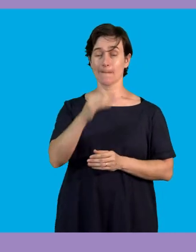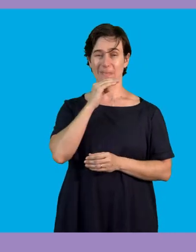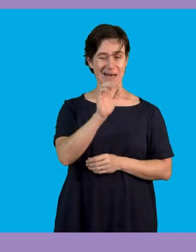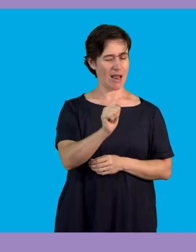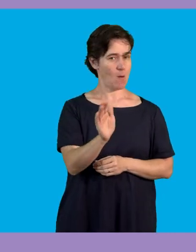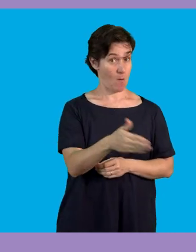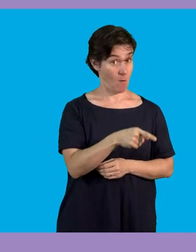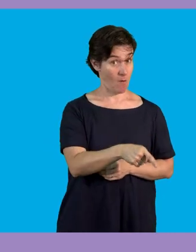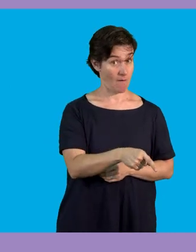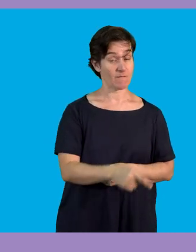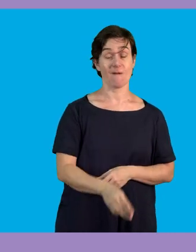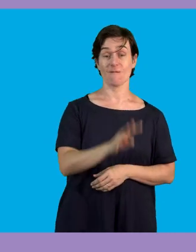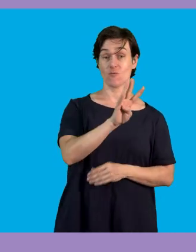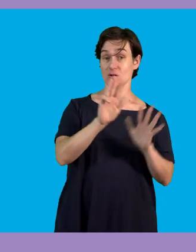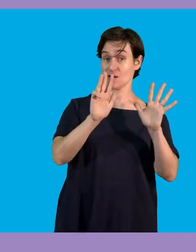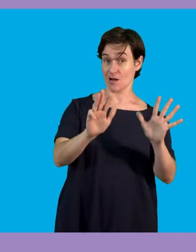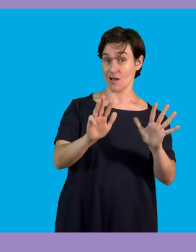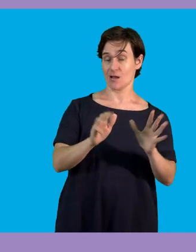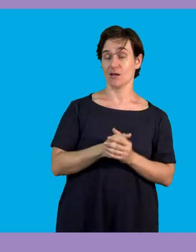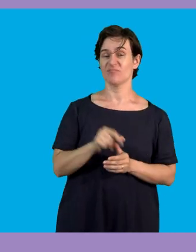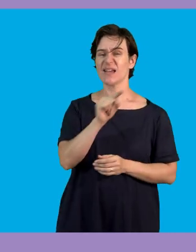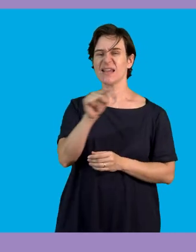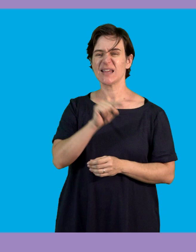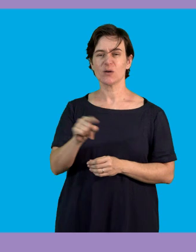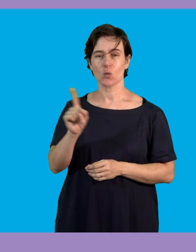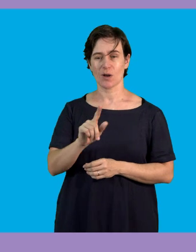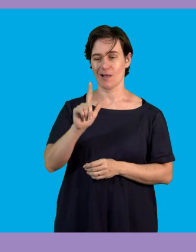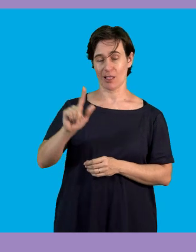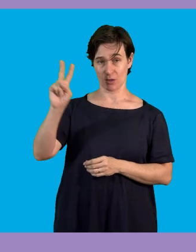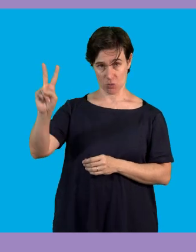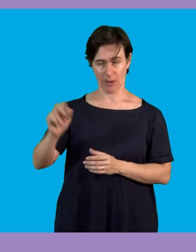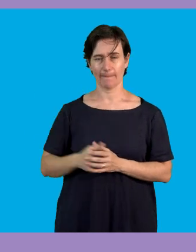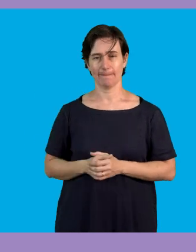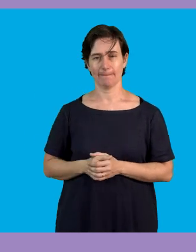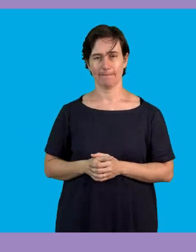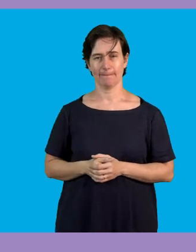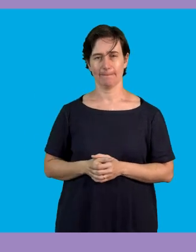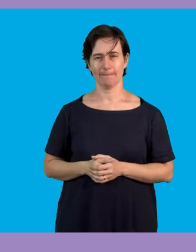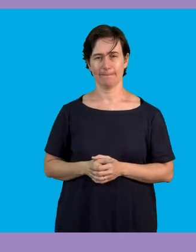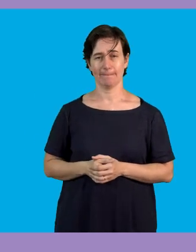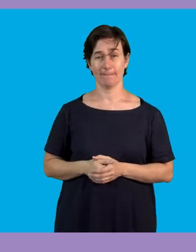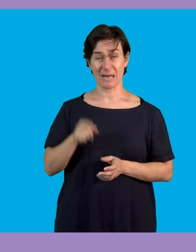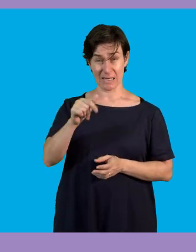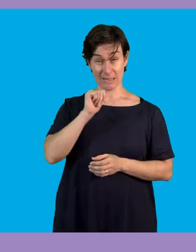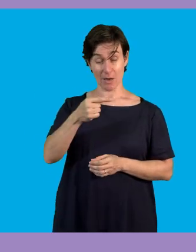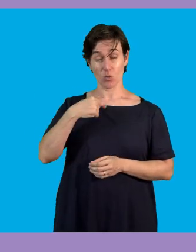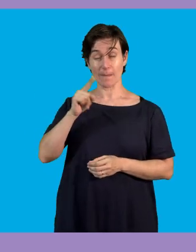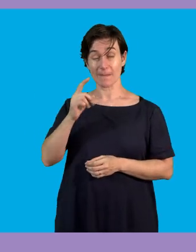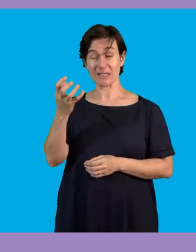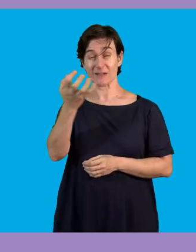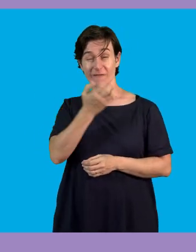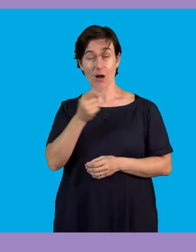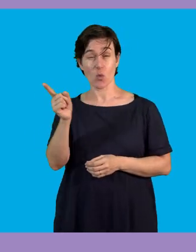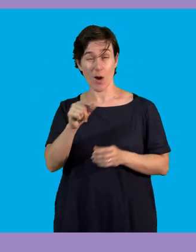means in the place of A, we now put 49 equals to L squared. But then they did not ask us to find